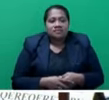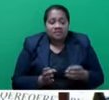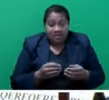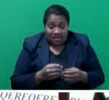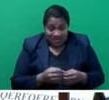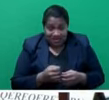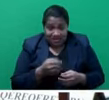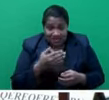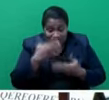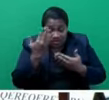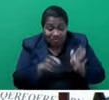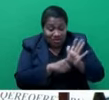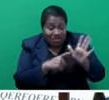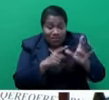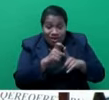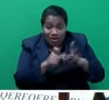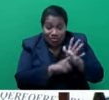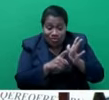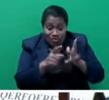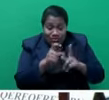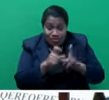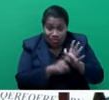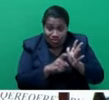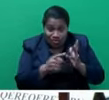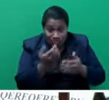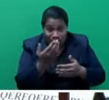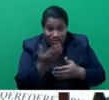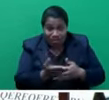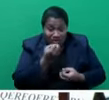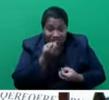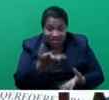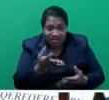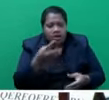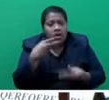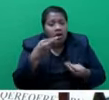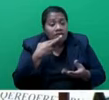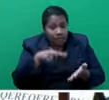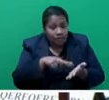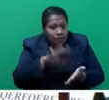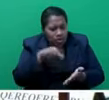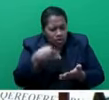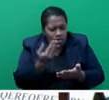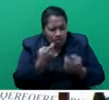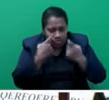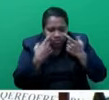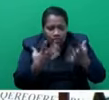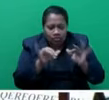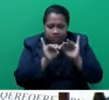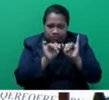Ranrondo, audit reports of this nature, Mr. Speaker, always highlight issues of